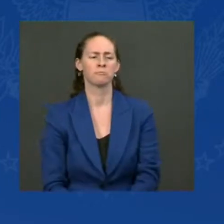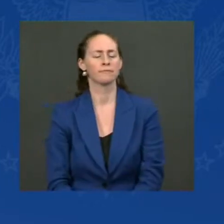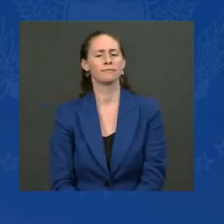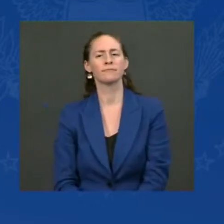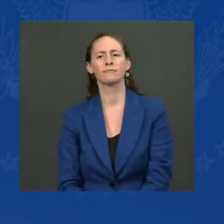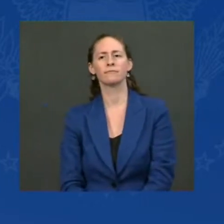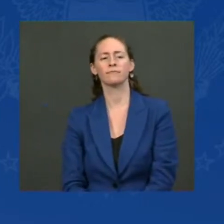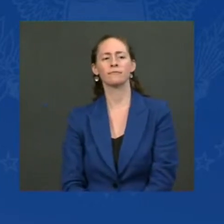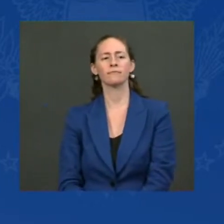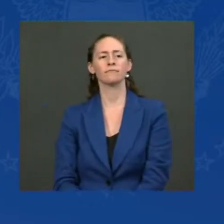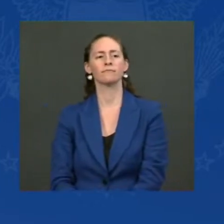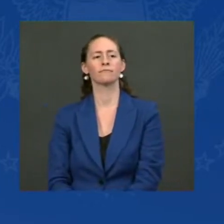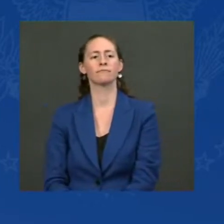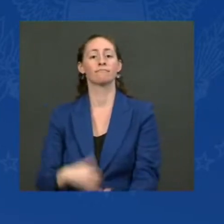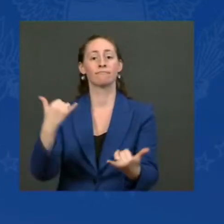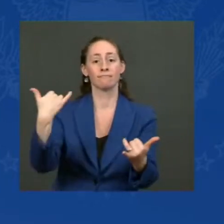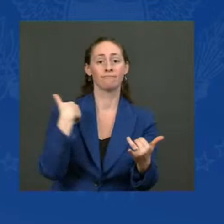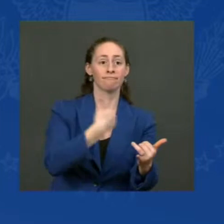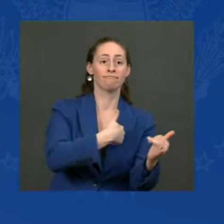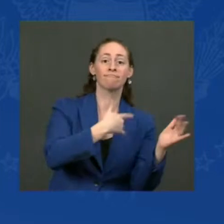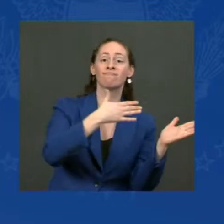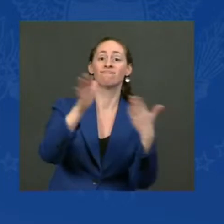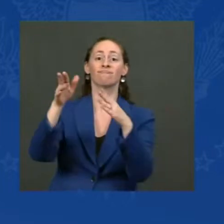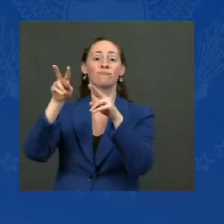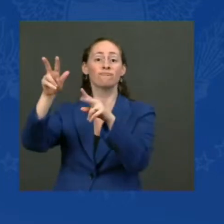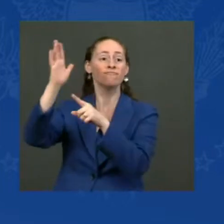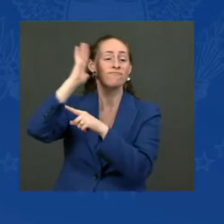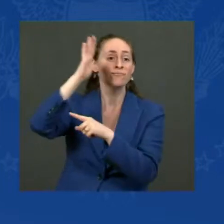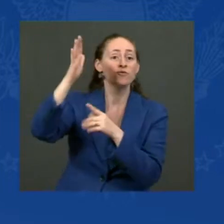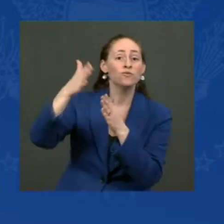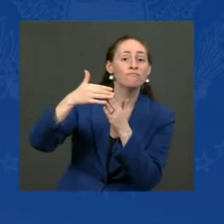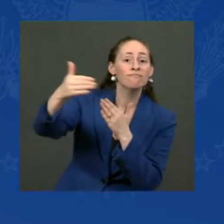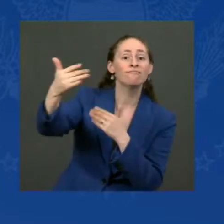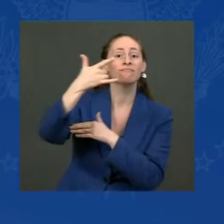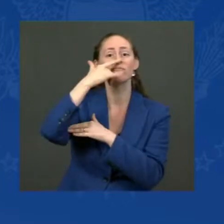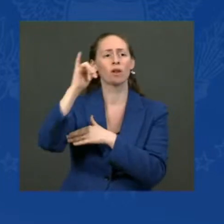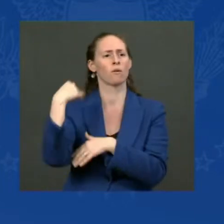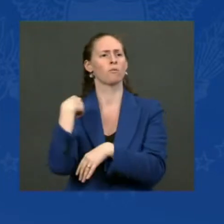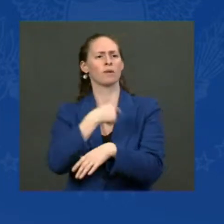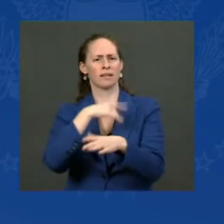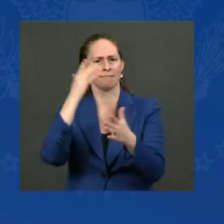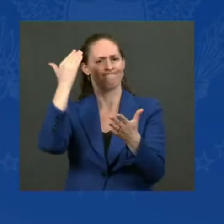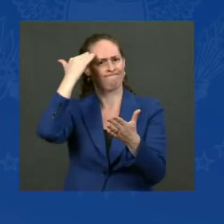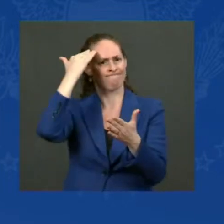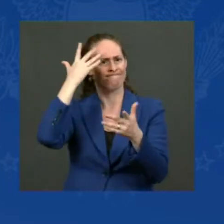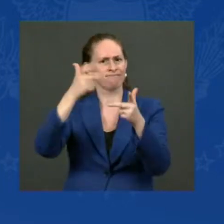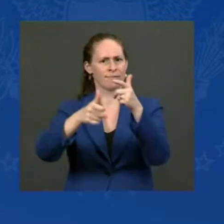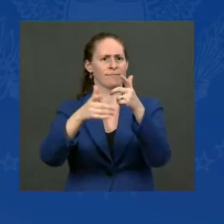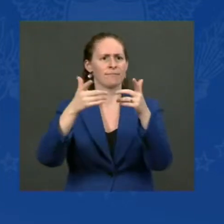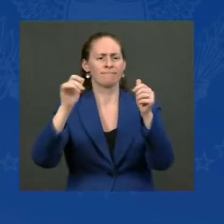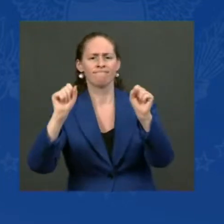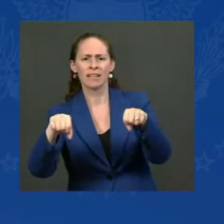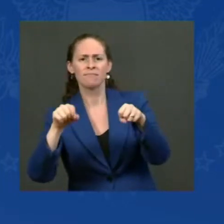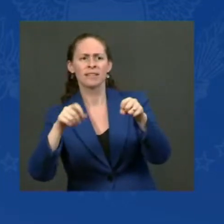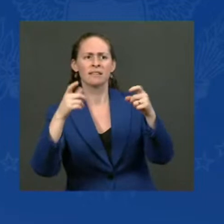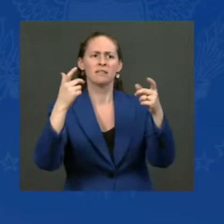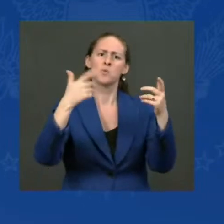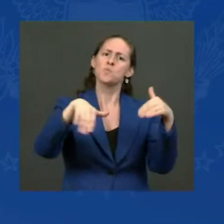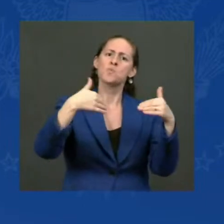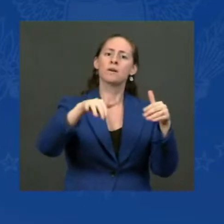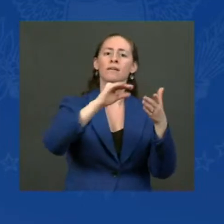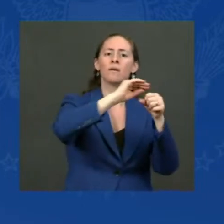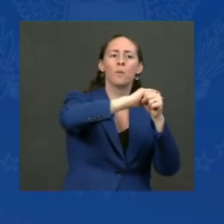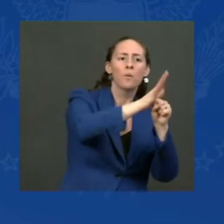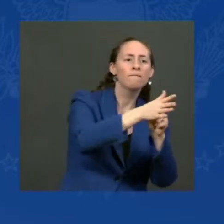we look ahead, we will lead. We will lead on all the greatest challenges of our time, from COVID to climate, peace